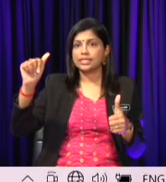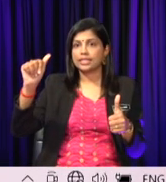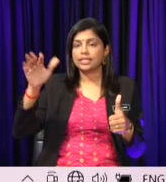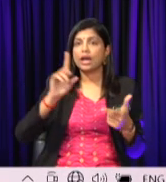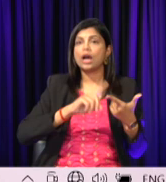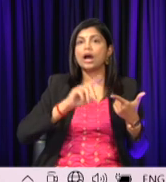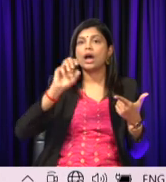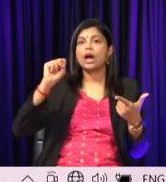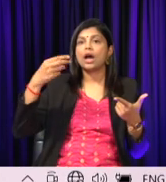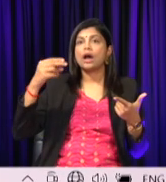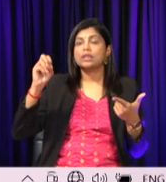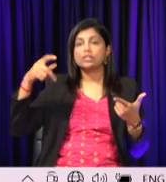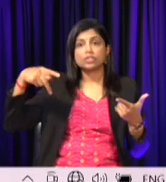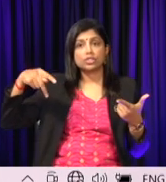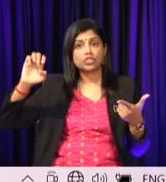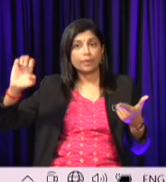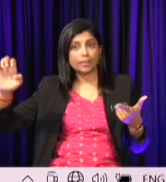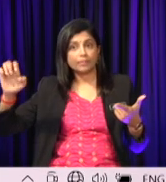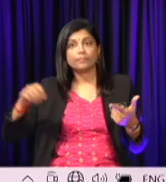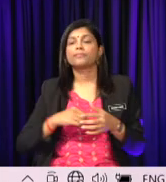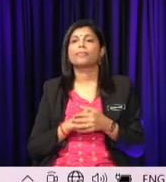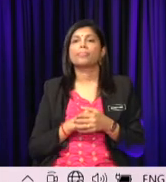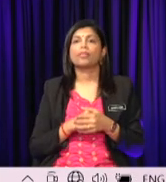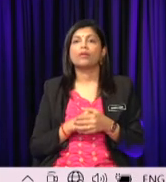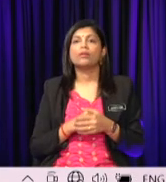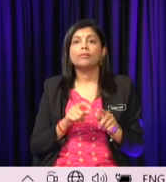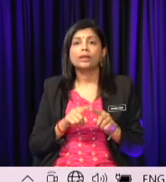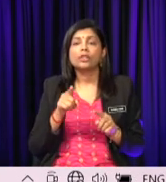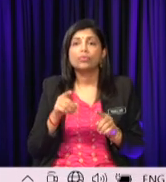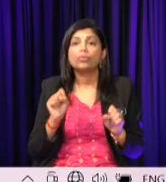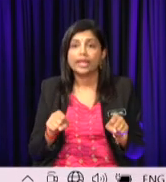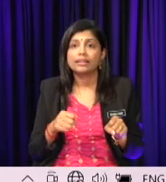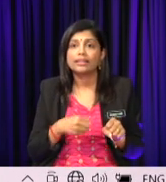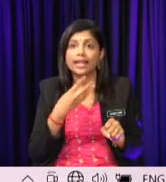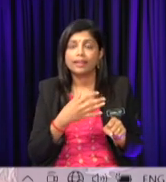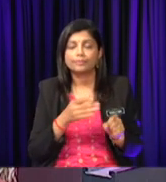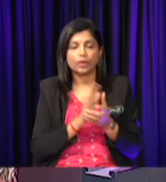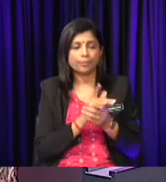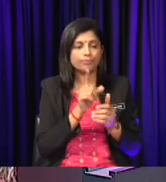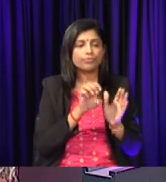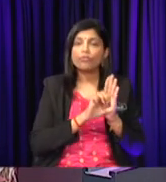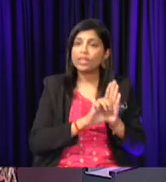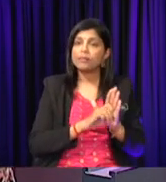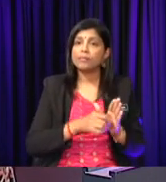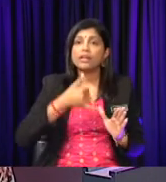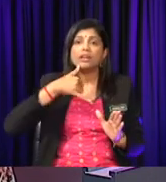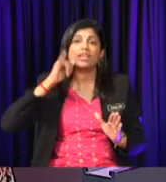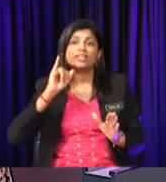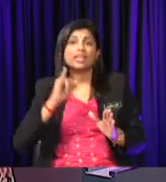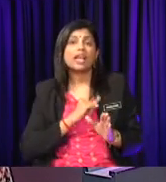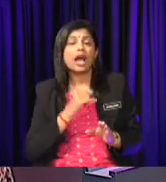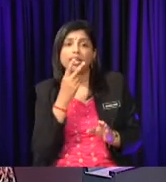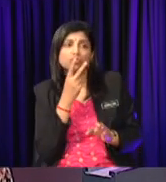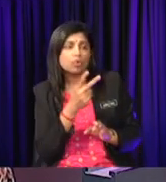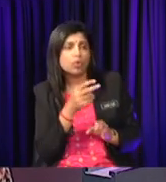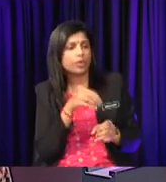a real-life example. For example, yesterday, I saw on that particular website, it was